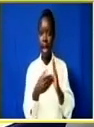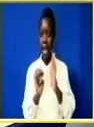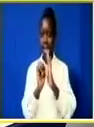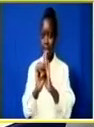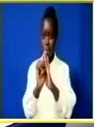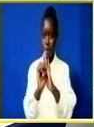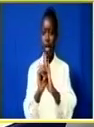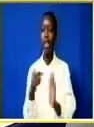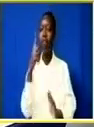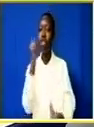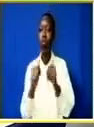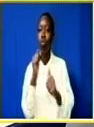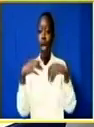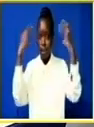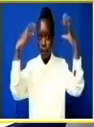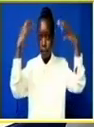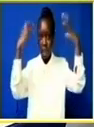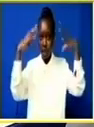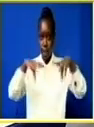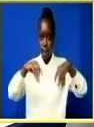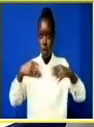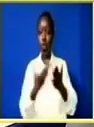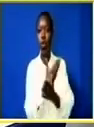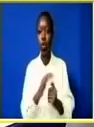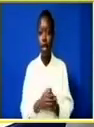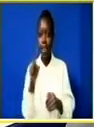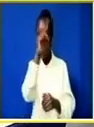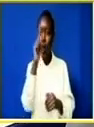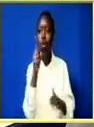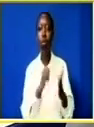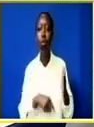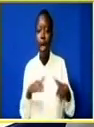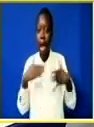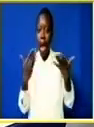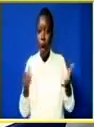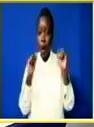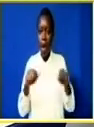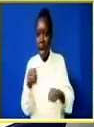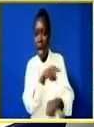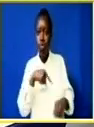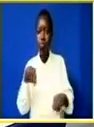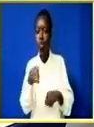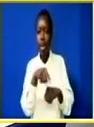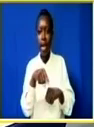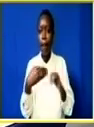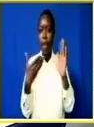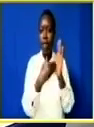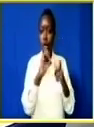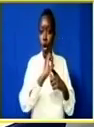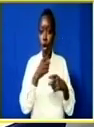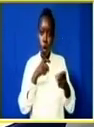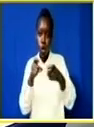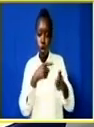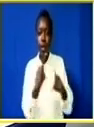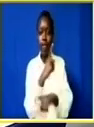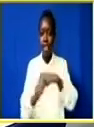is splash erosion. Okay. So the question is, how can we prevent or control the various types of soil